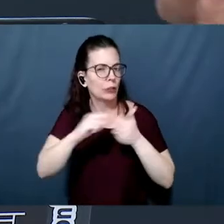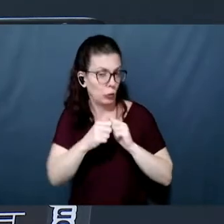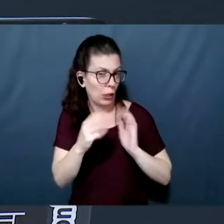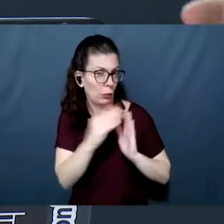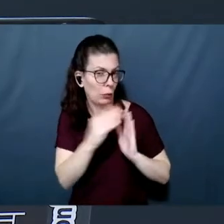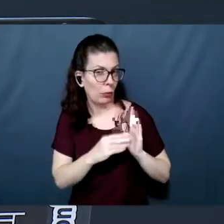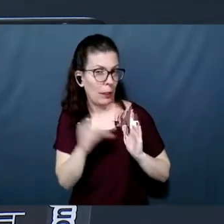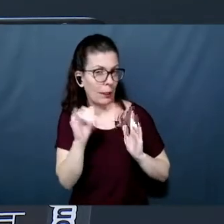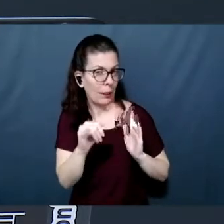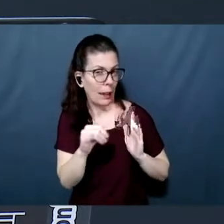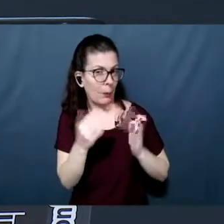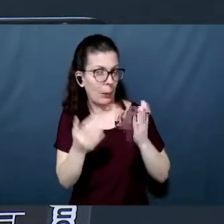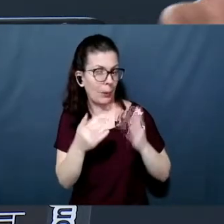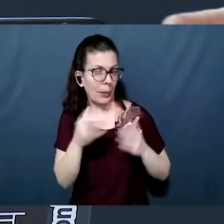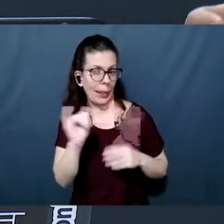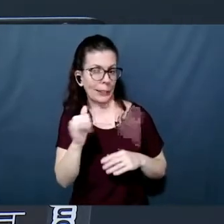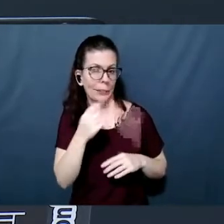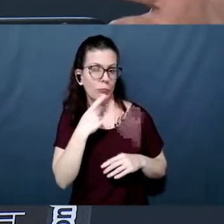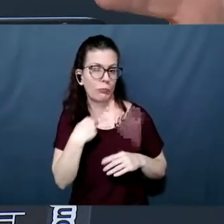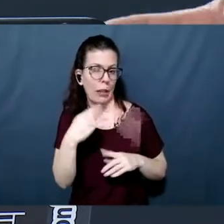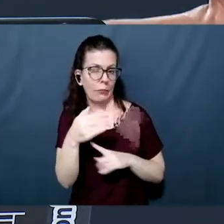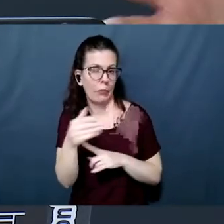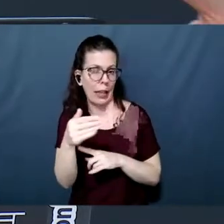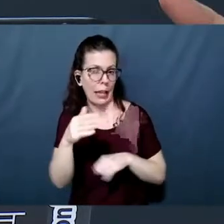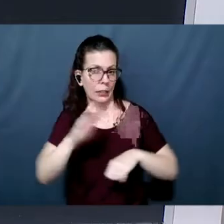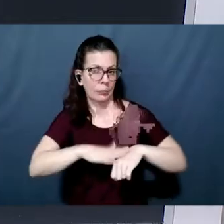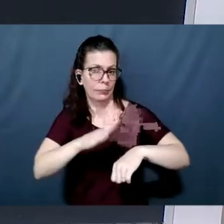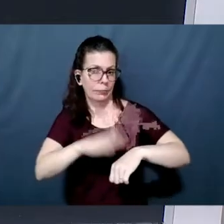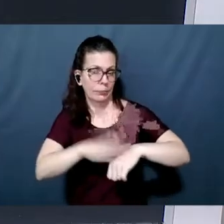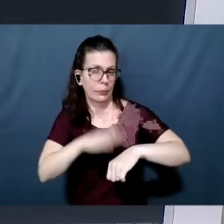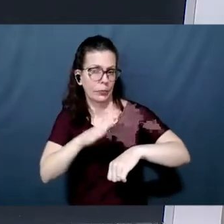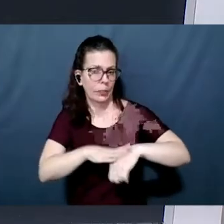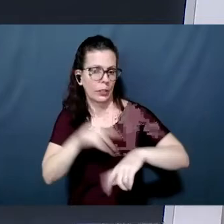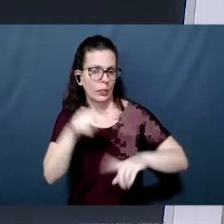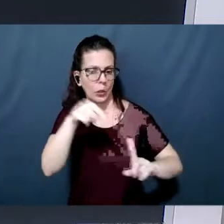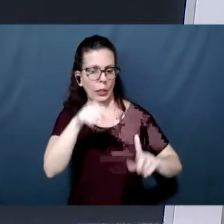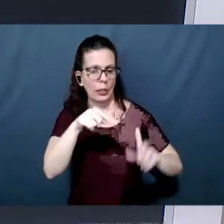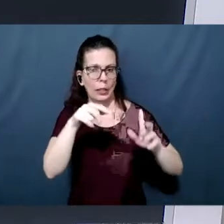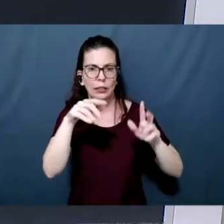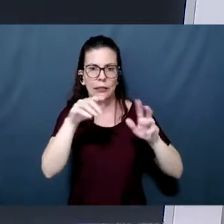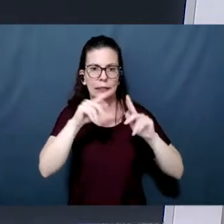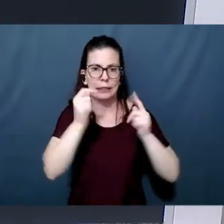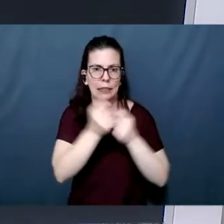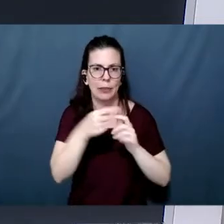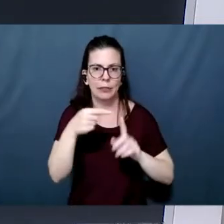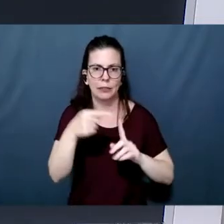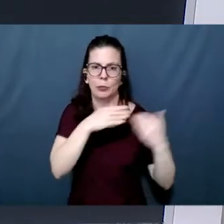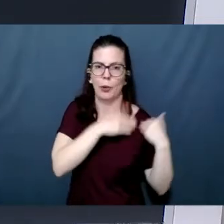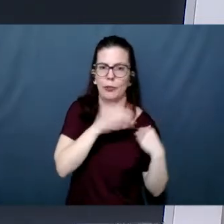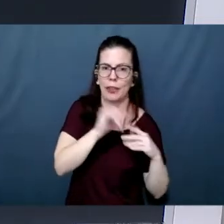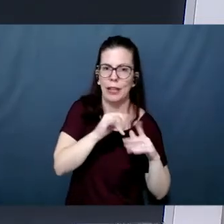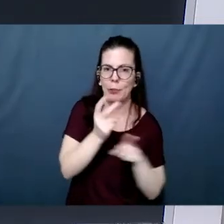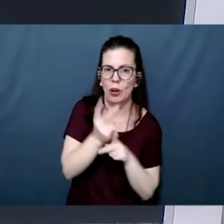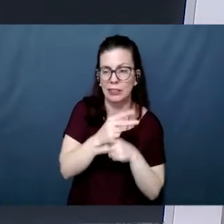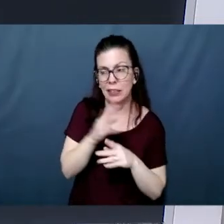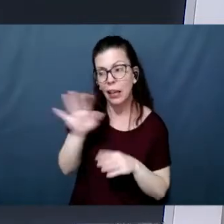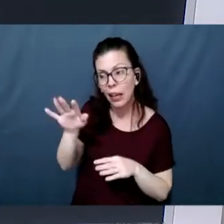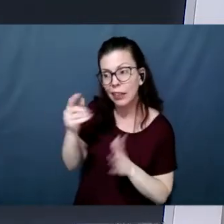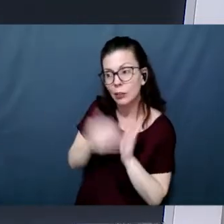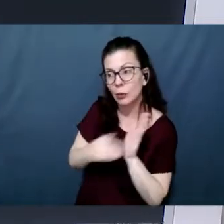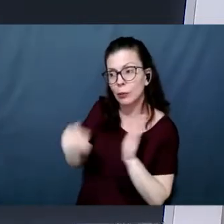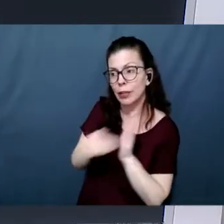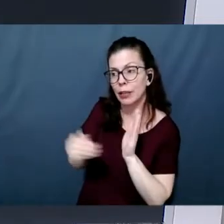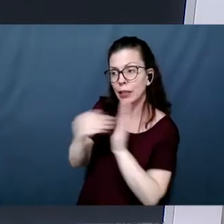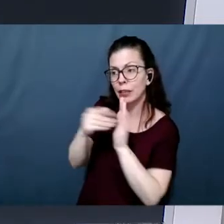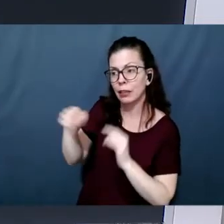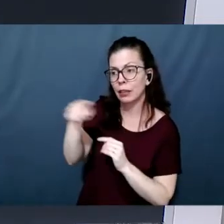flag for you to talk with the team that is in charge of this specific product, to tell them, look guys, there is a problem, something repeating in my calls, you should check your